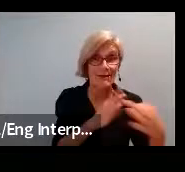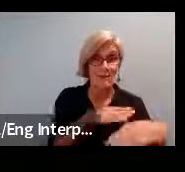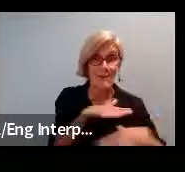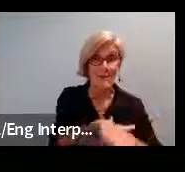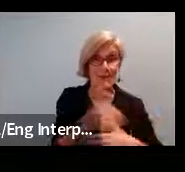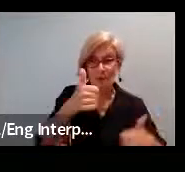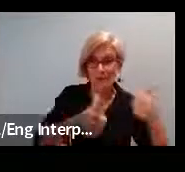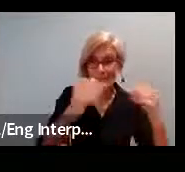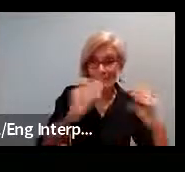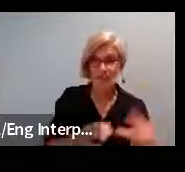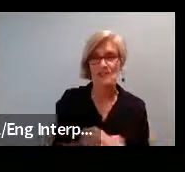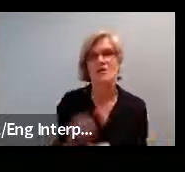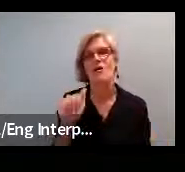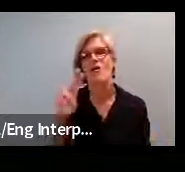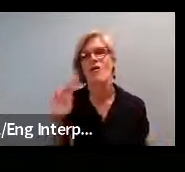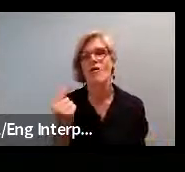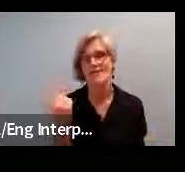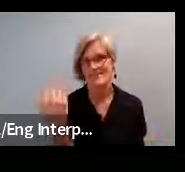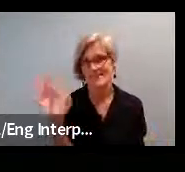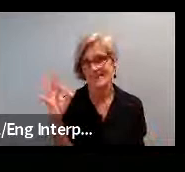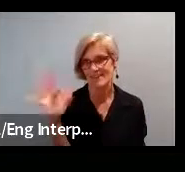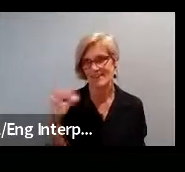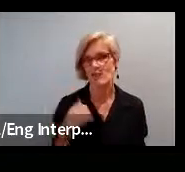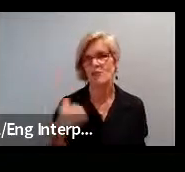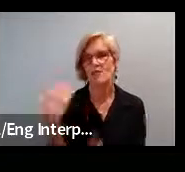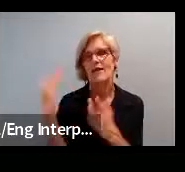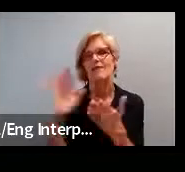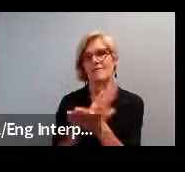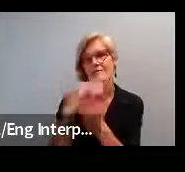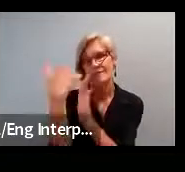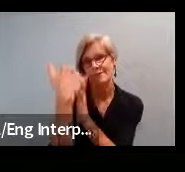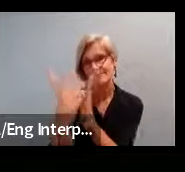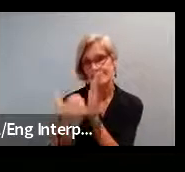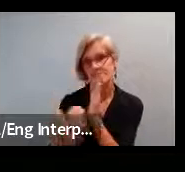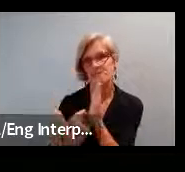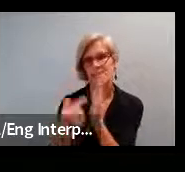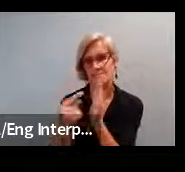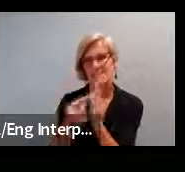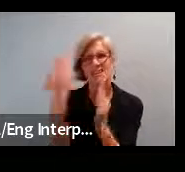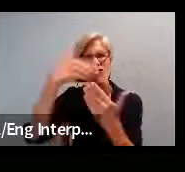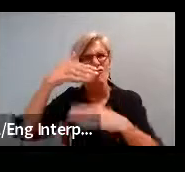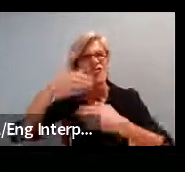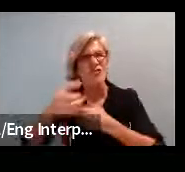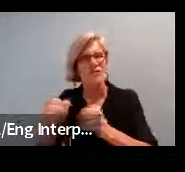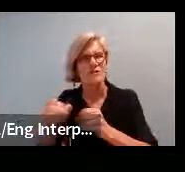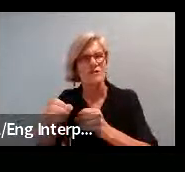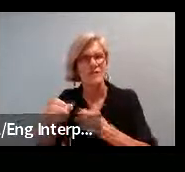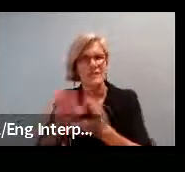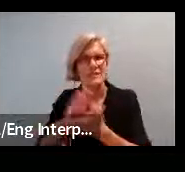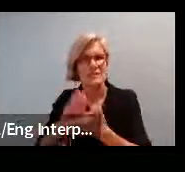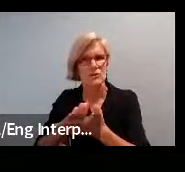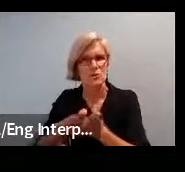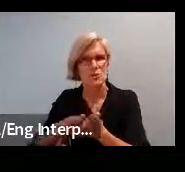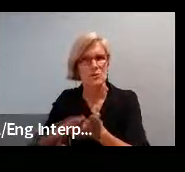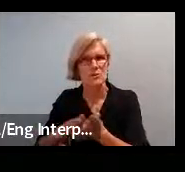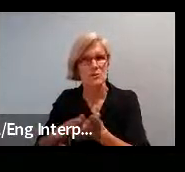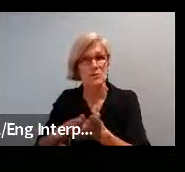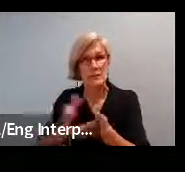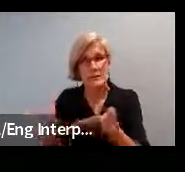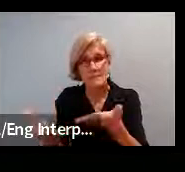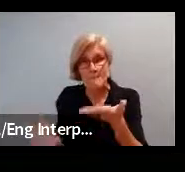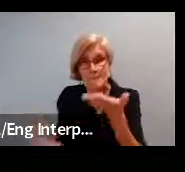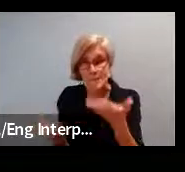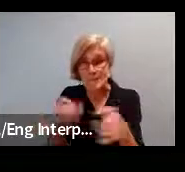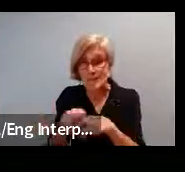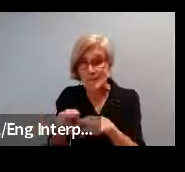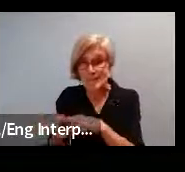19th, lists will be posted outside the front office at school, which was possibly the night of the back to school barbecue, which hopefully